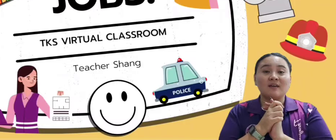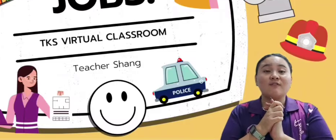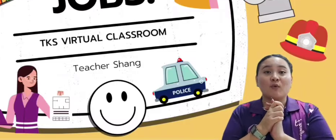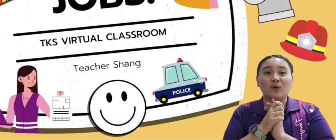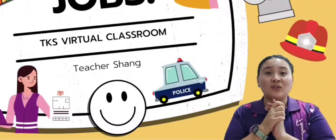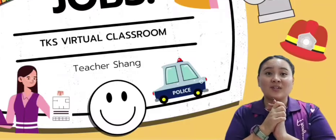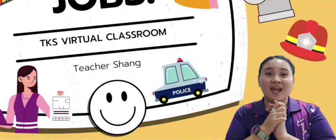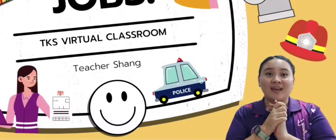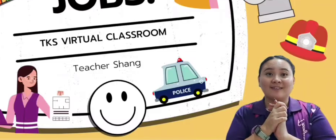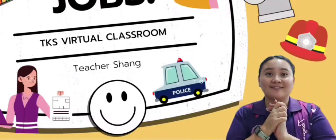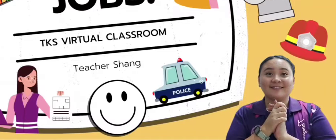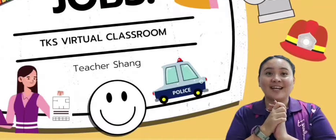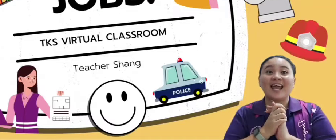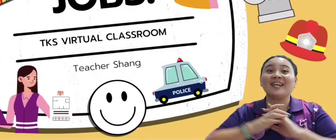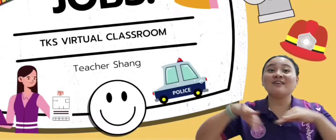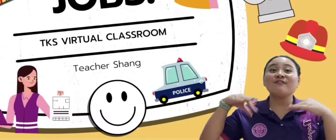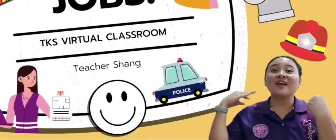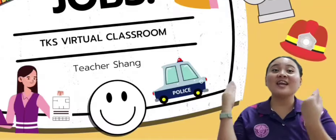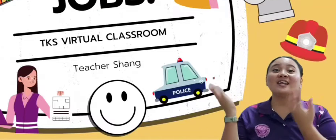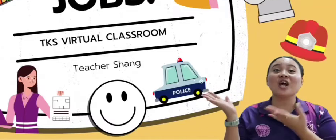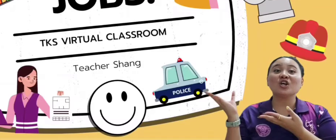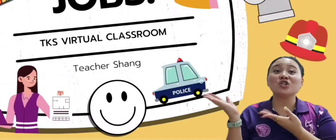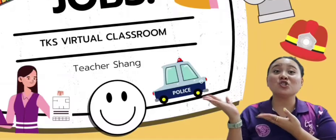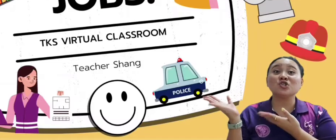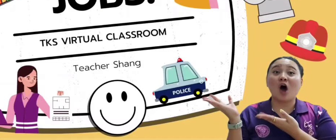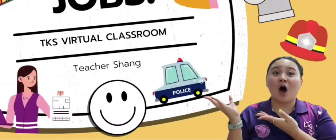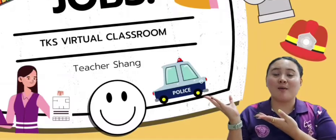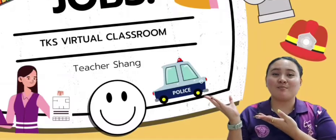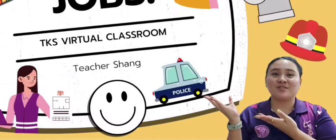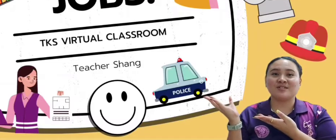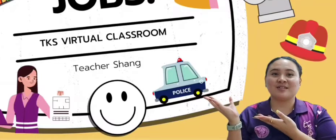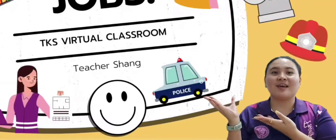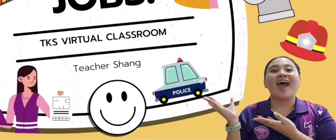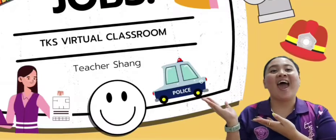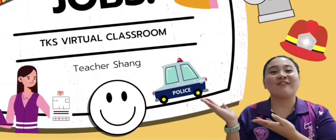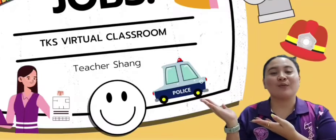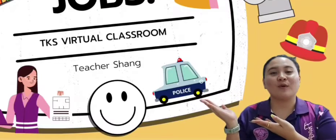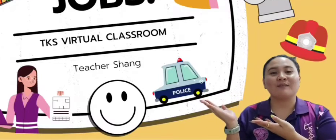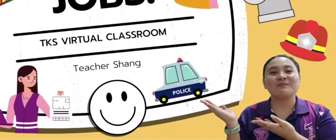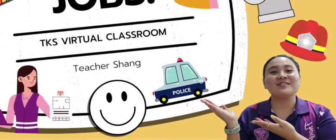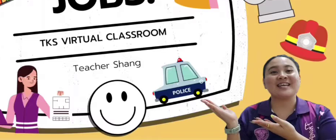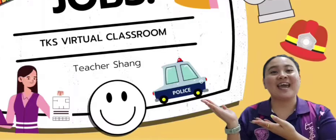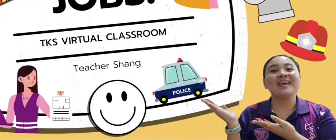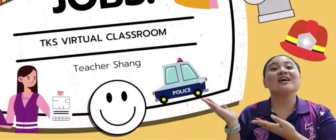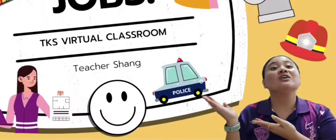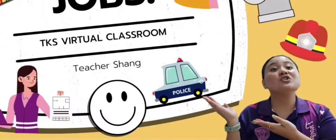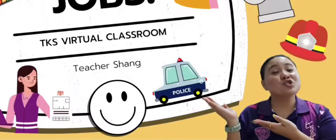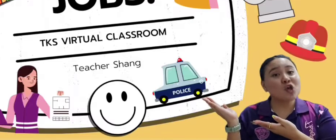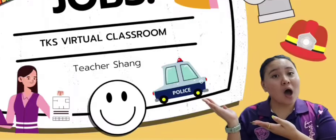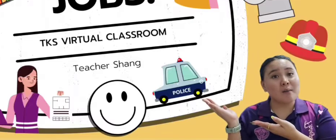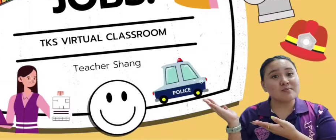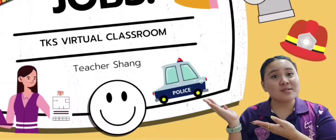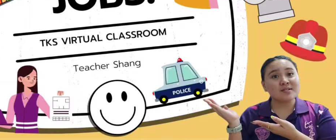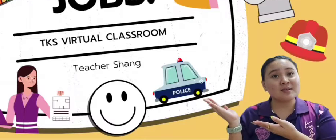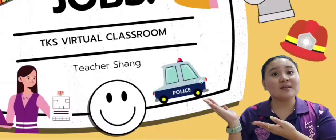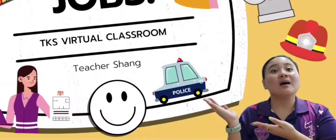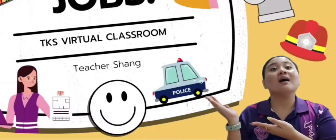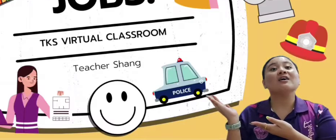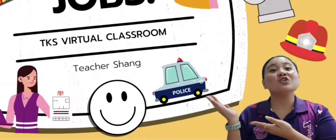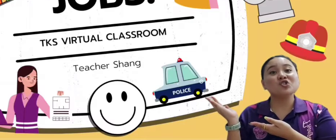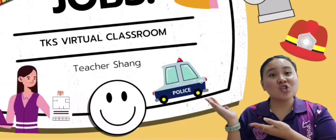to study for today. Different jobs. Everyone say